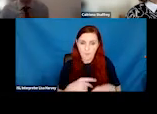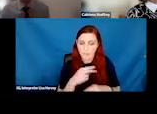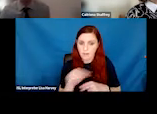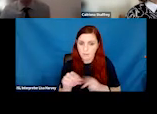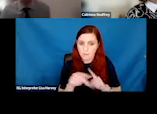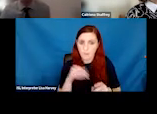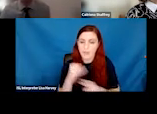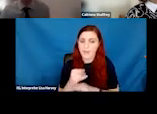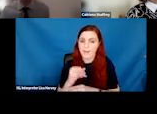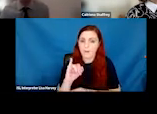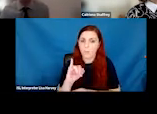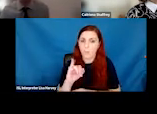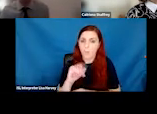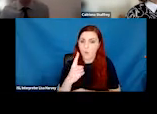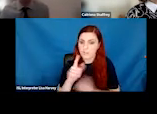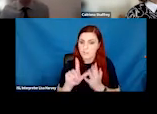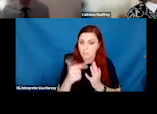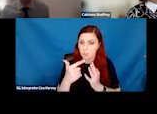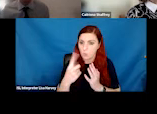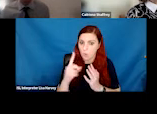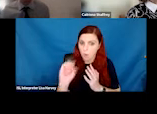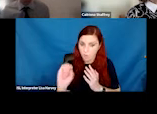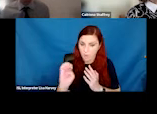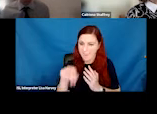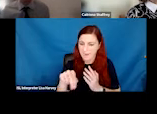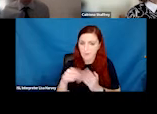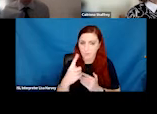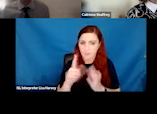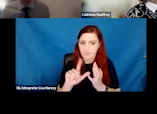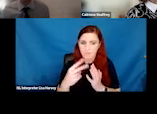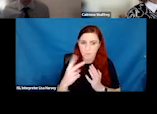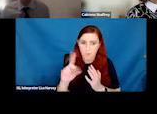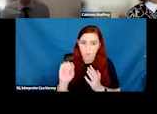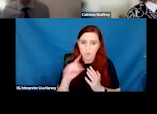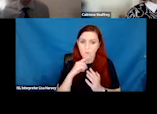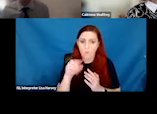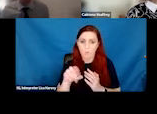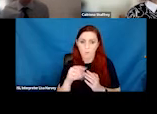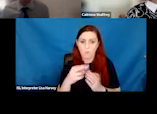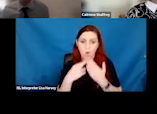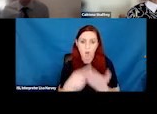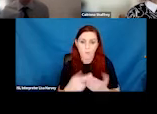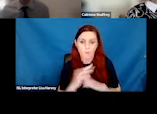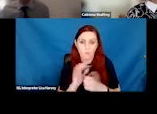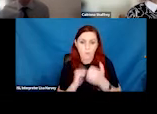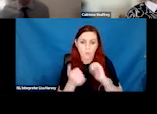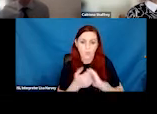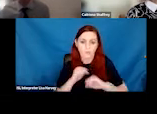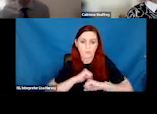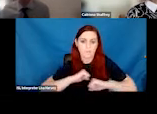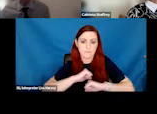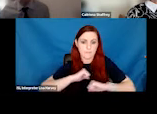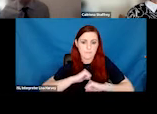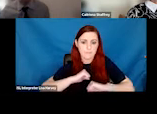Under 17210, the requirements for changing places facilities are specified for large